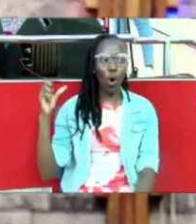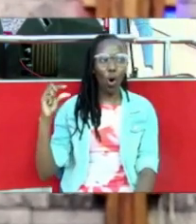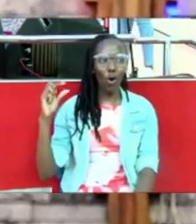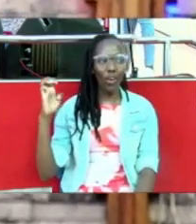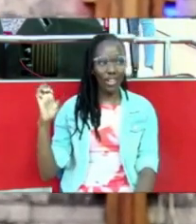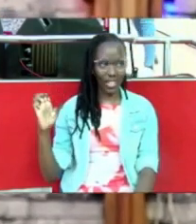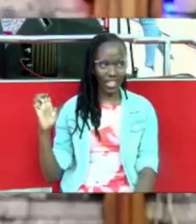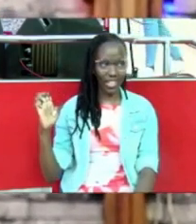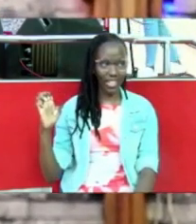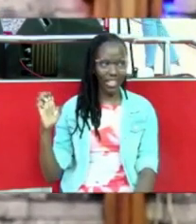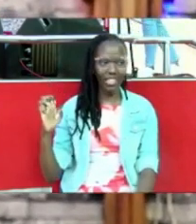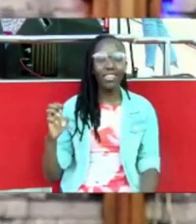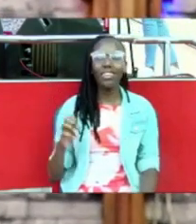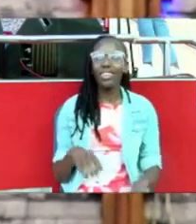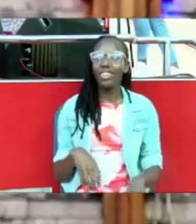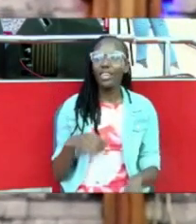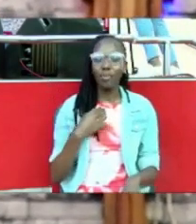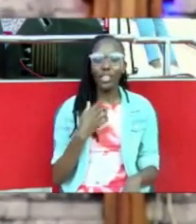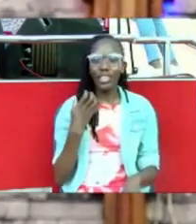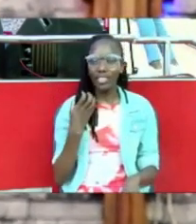So I'm a son in this house.